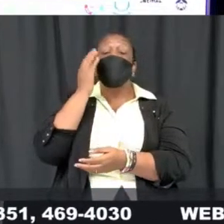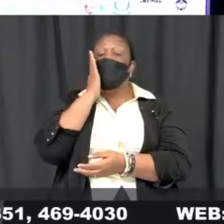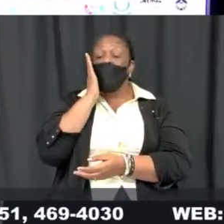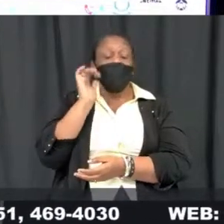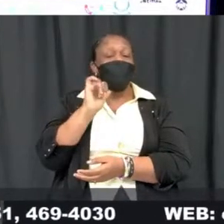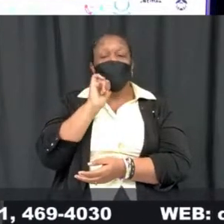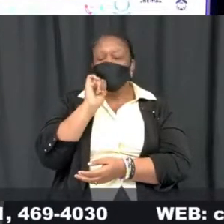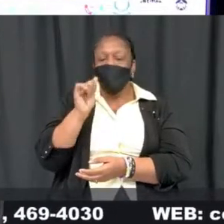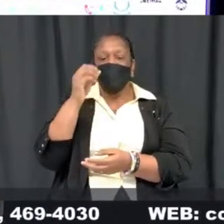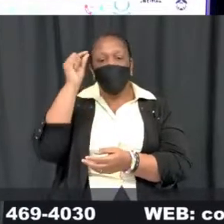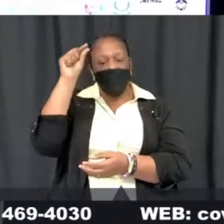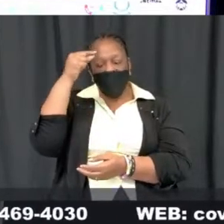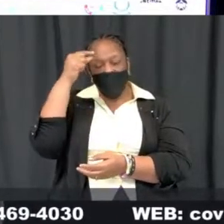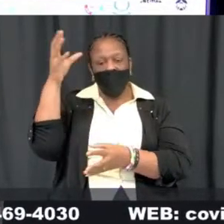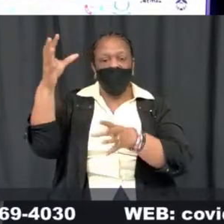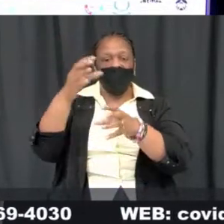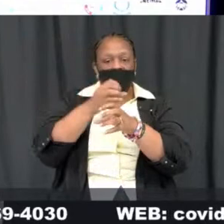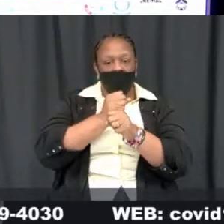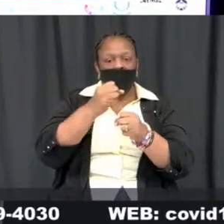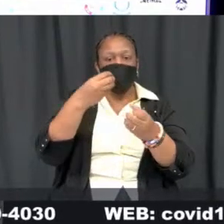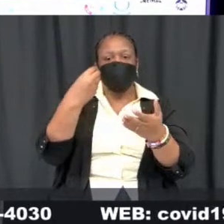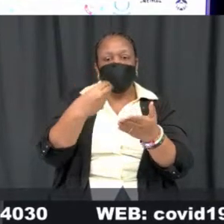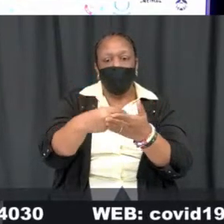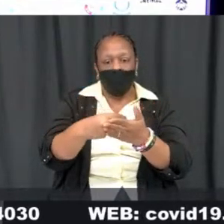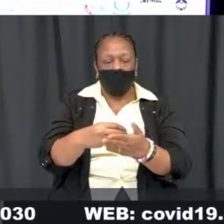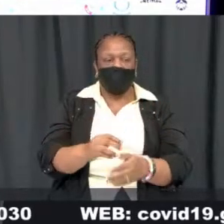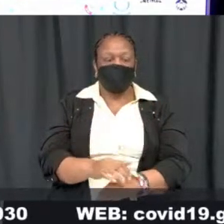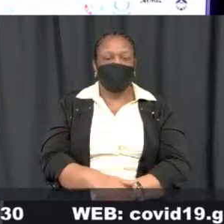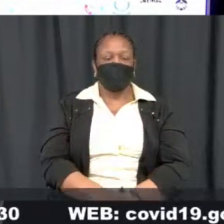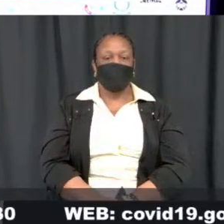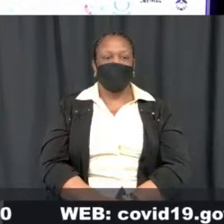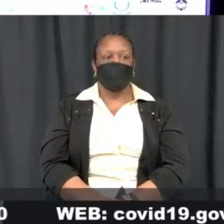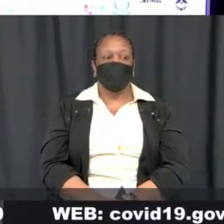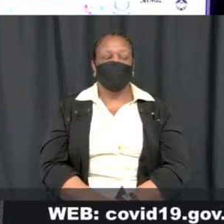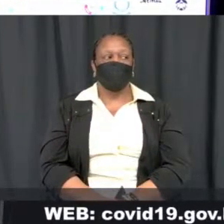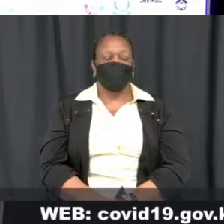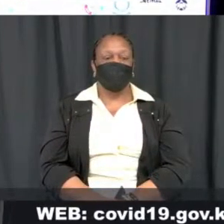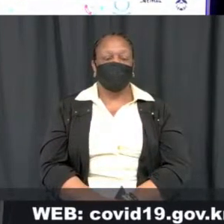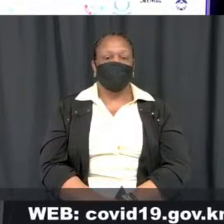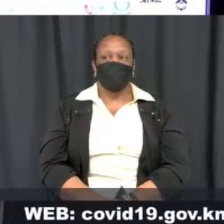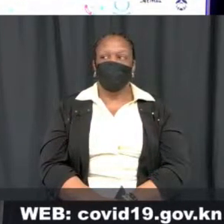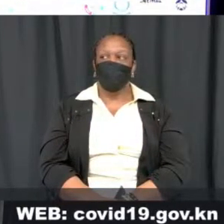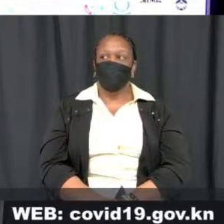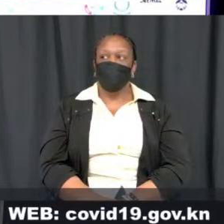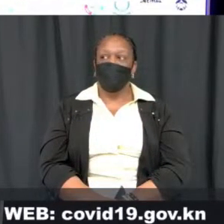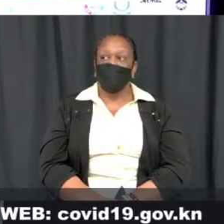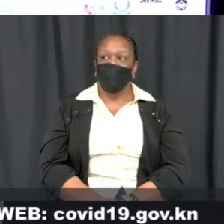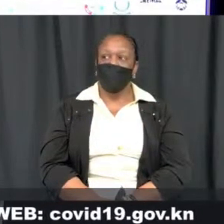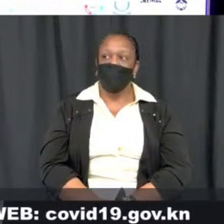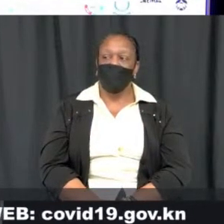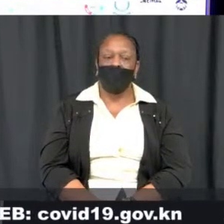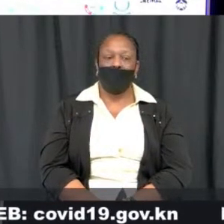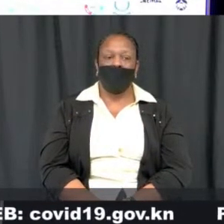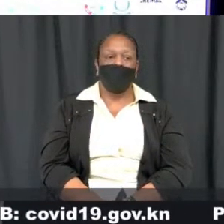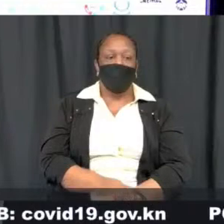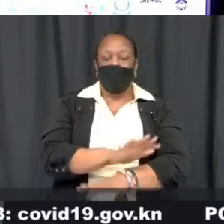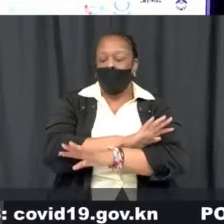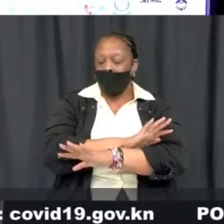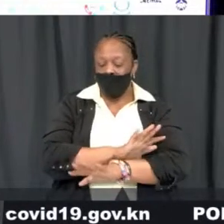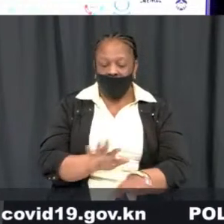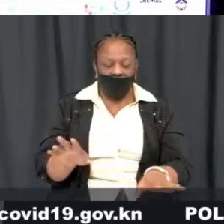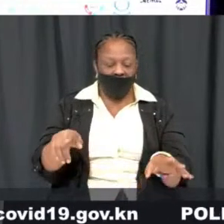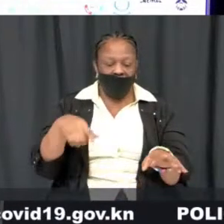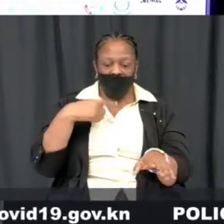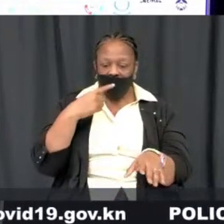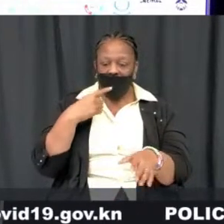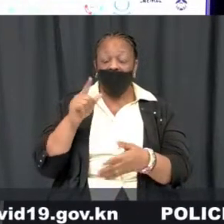see anything. We don't collect any monies or know what monies they collect. We don't impose on them what money